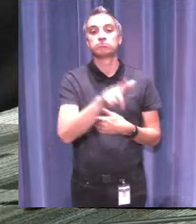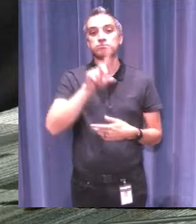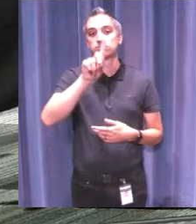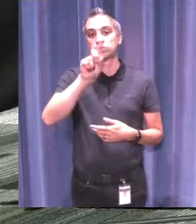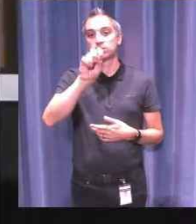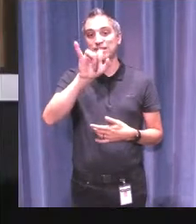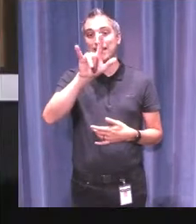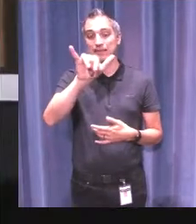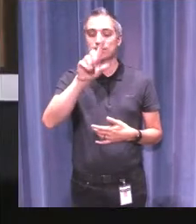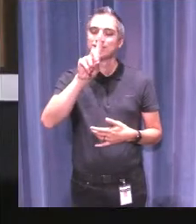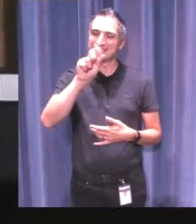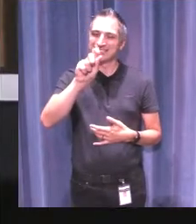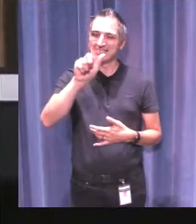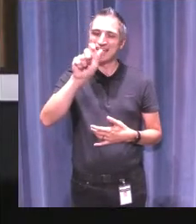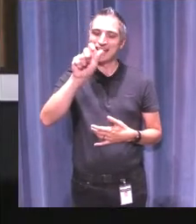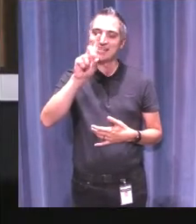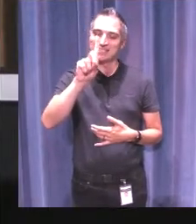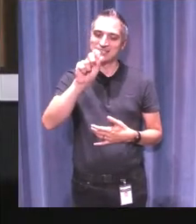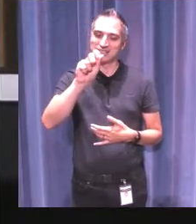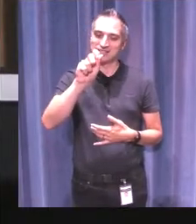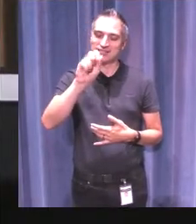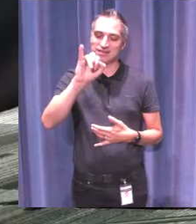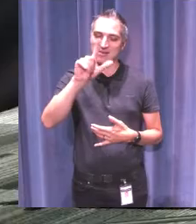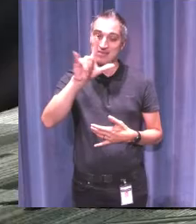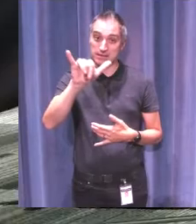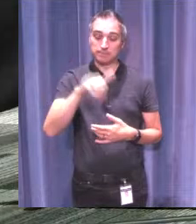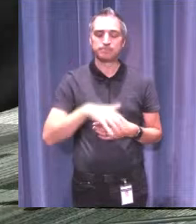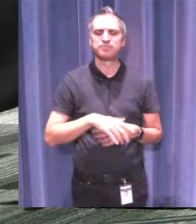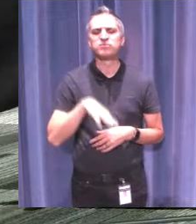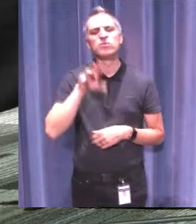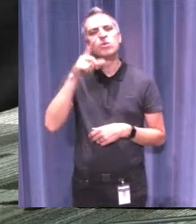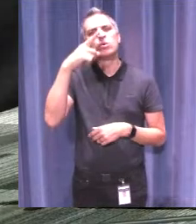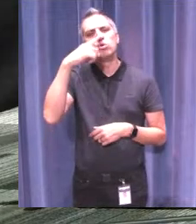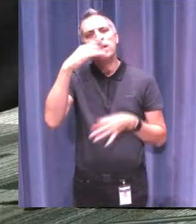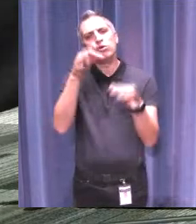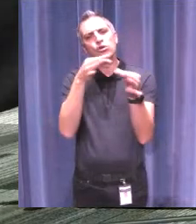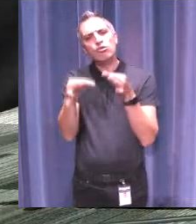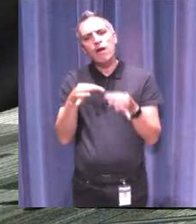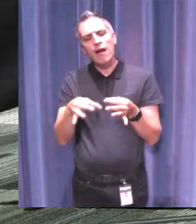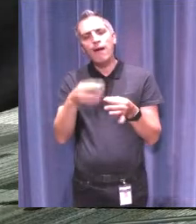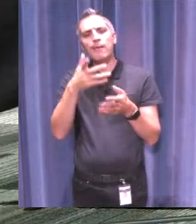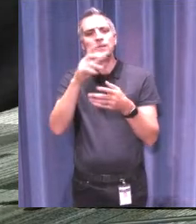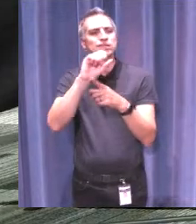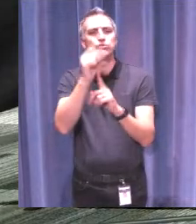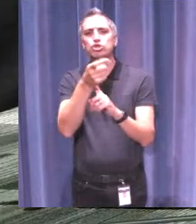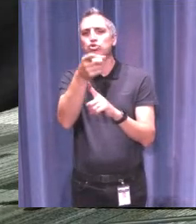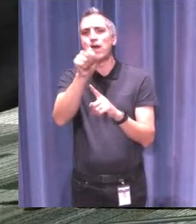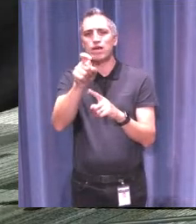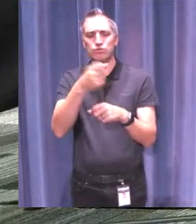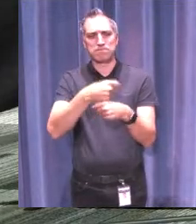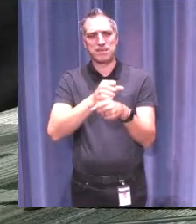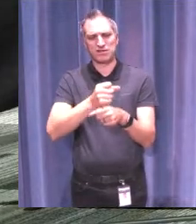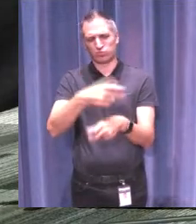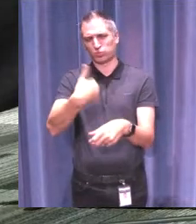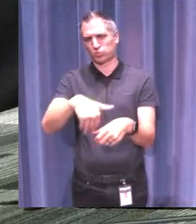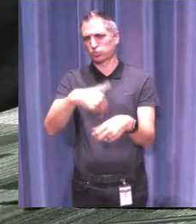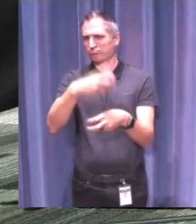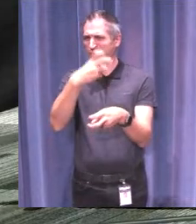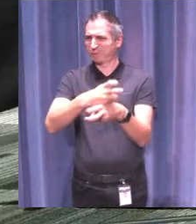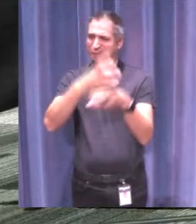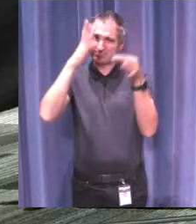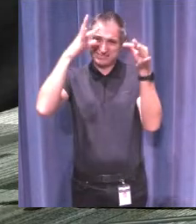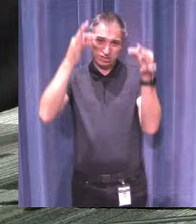Can you describe a situation where you had to make a difficult decision that was